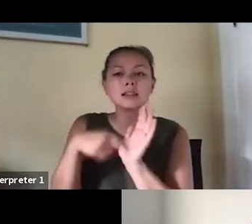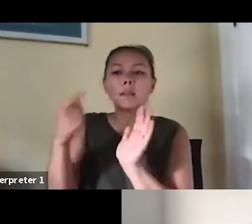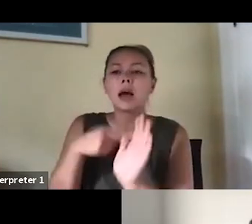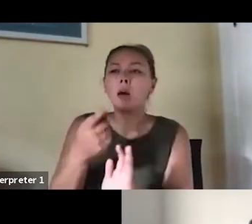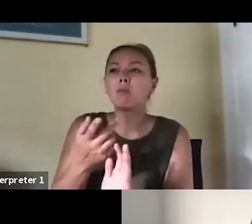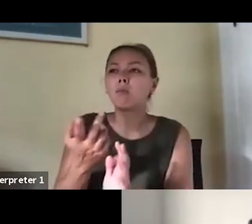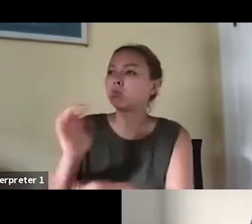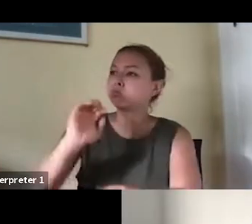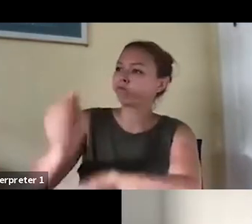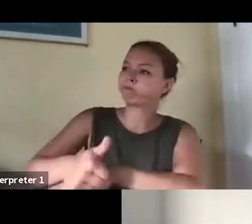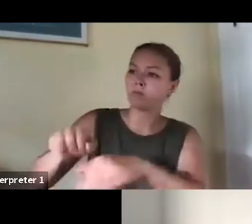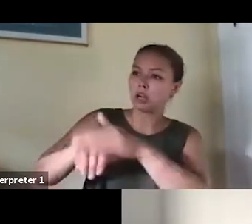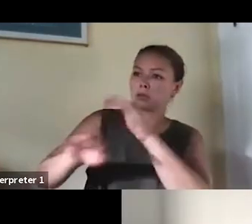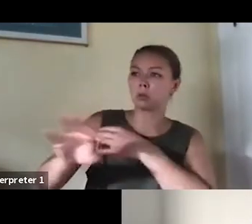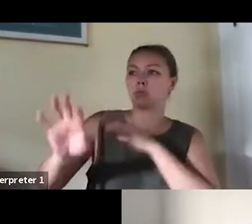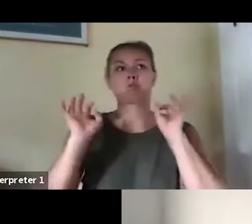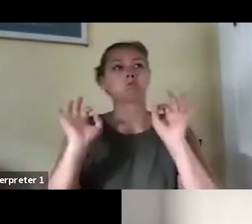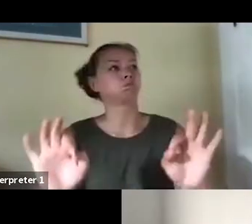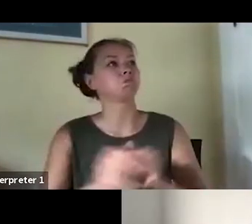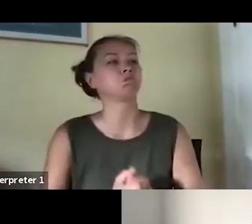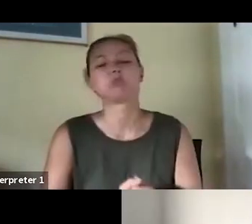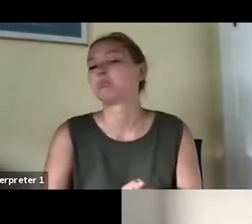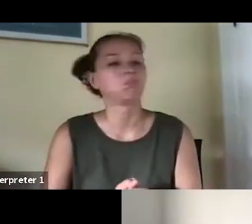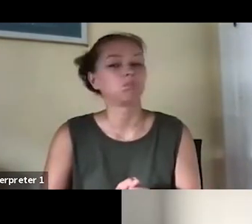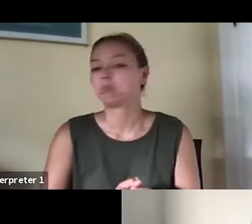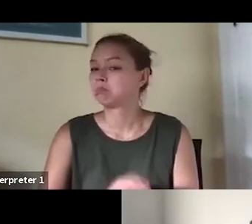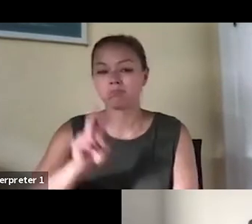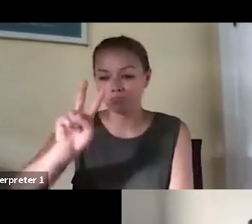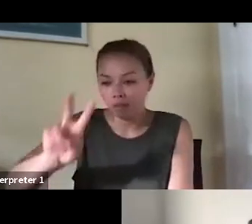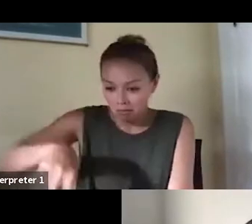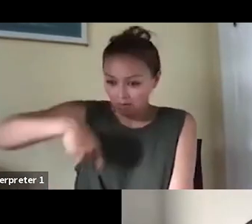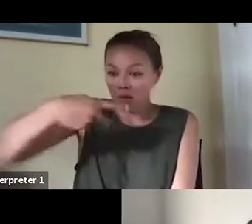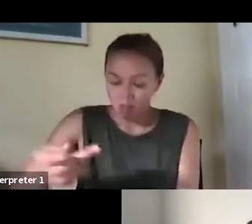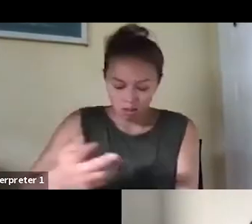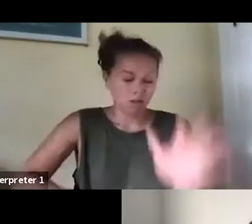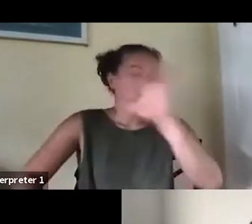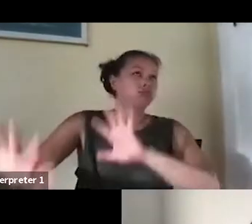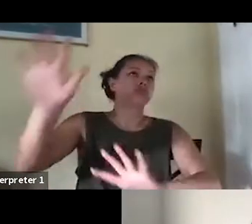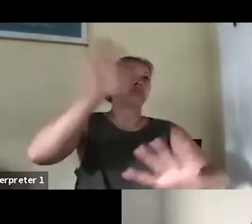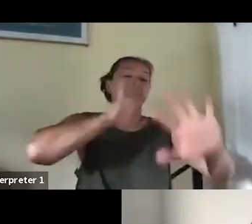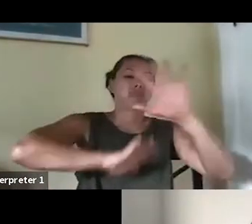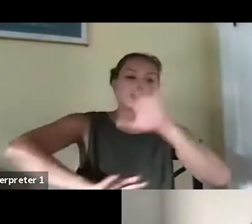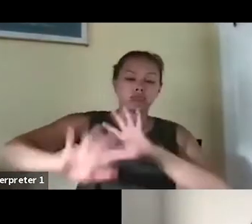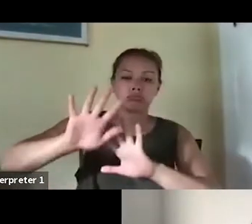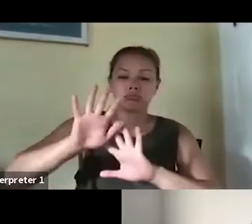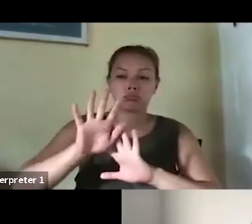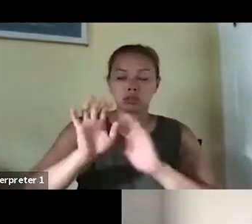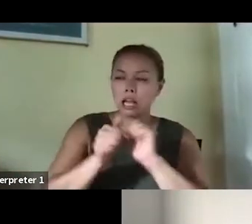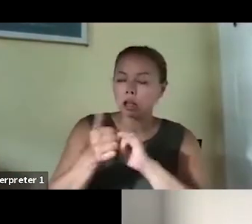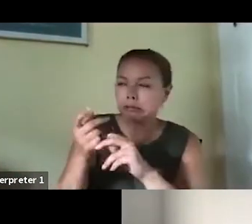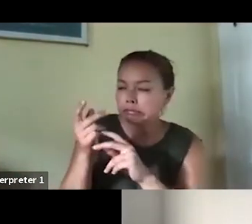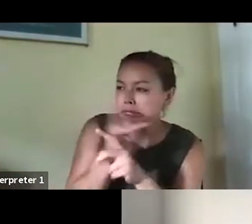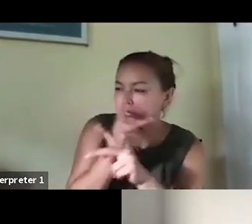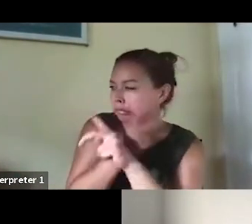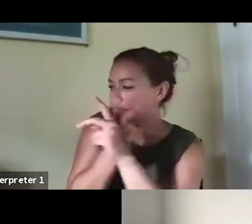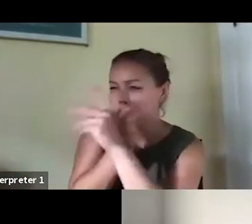all of the really cool things that come when you have a bunch of people who have to navigate the world in different ways. So